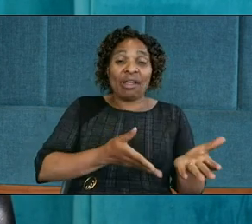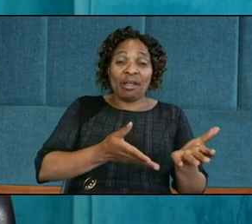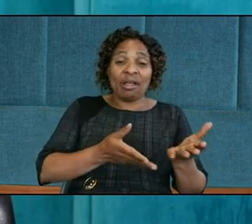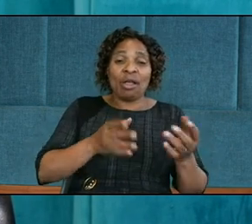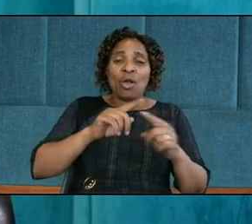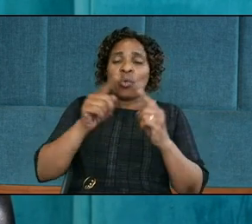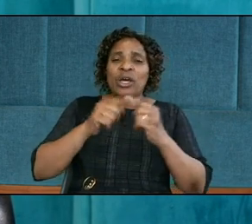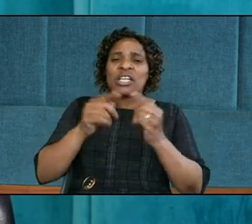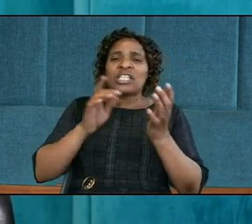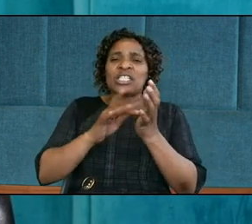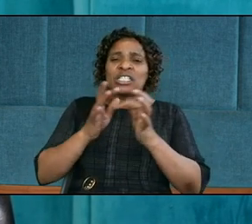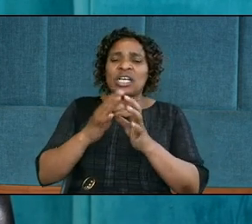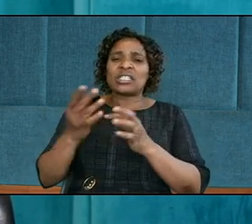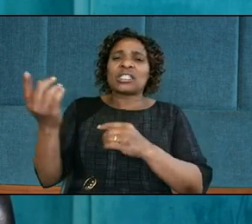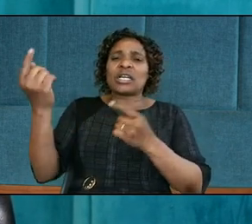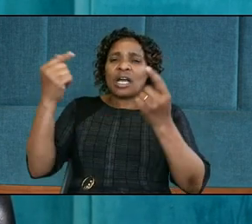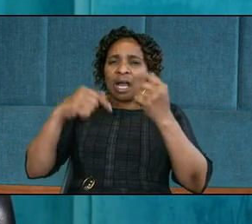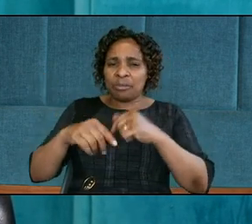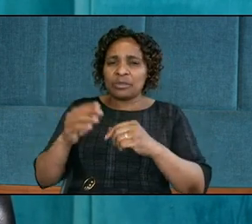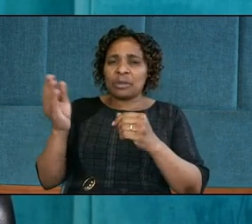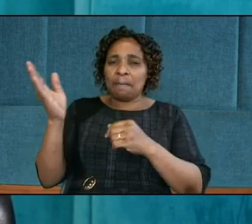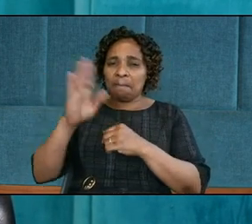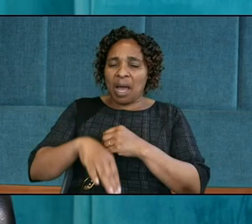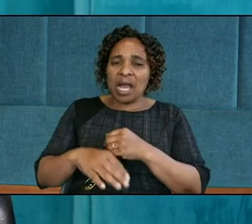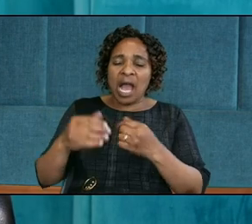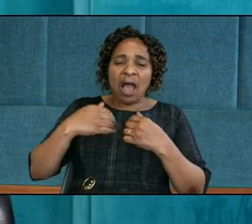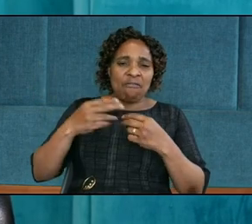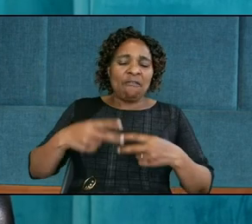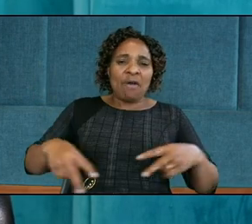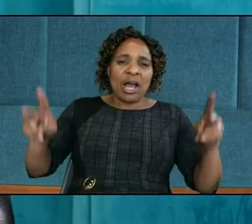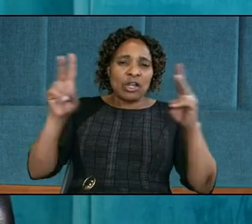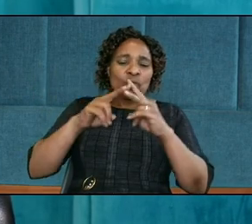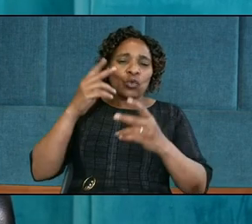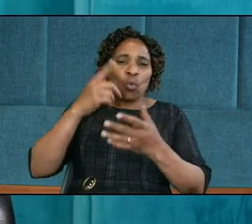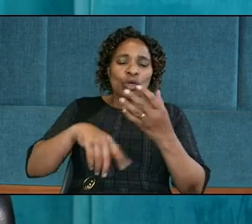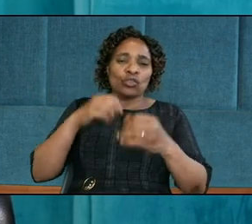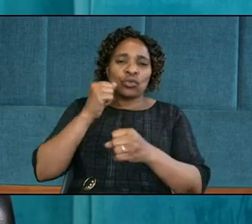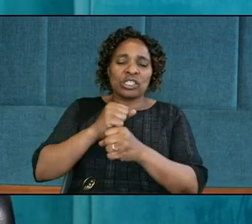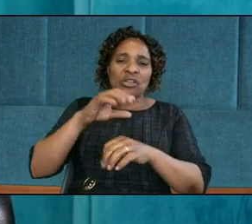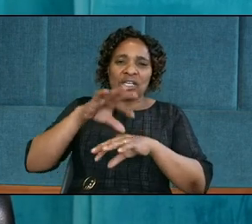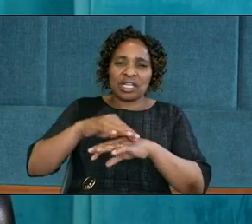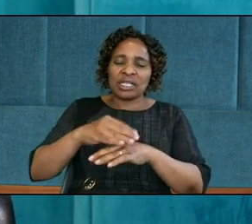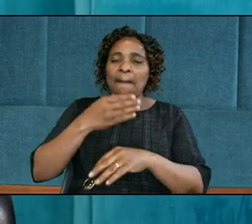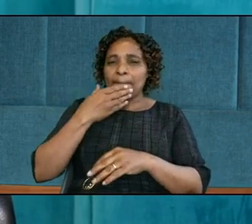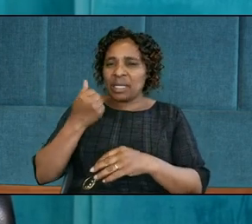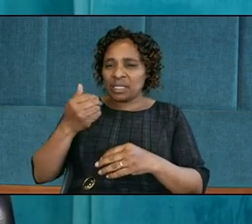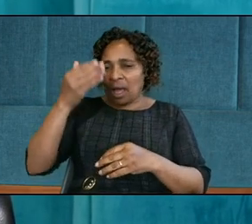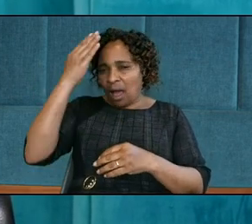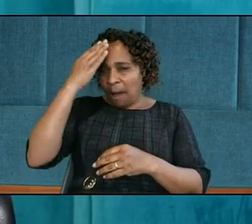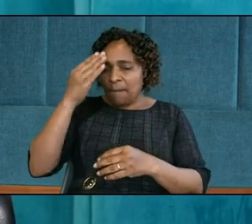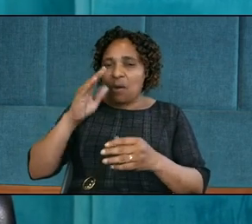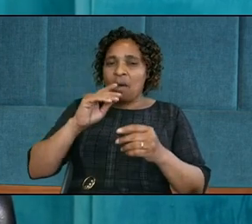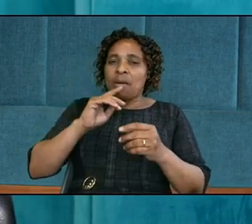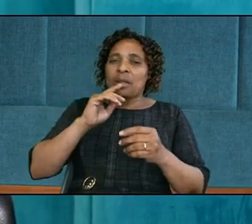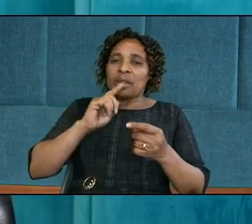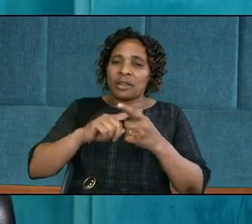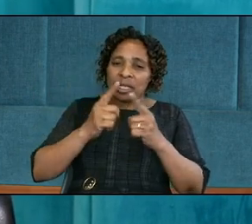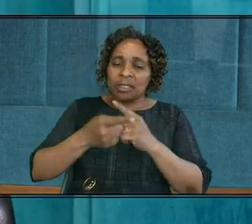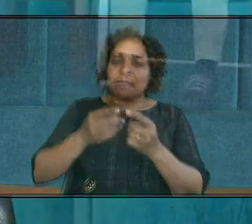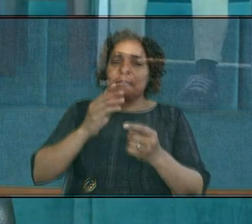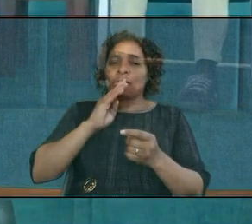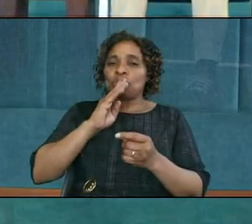When Jesus comes back, you'll have your values and what you did on earth. So it's better to be humble and be sure of